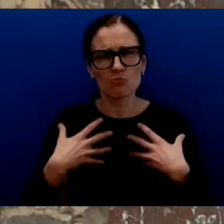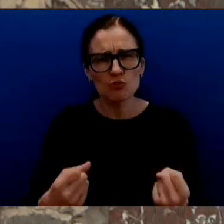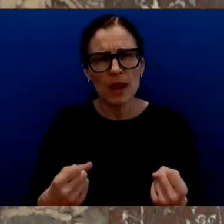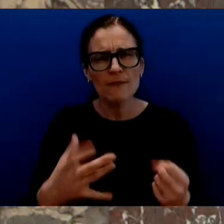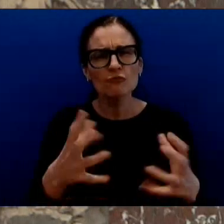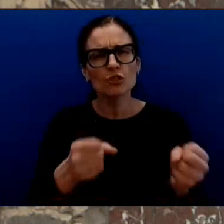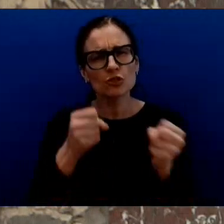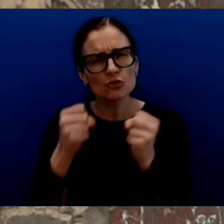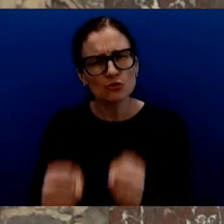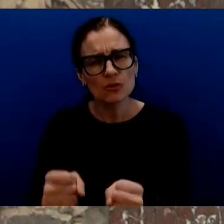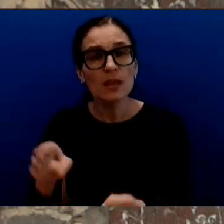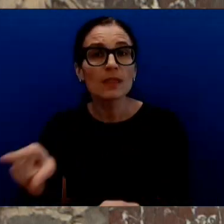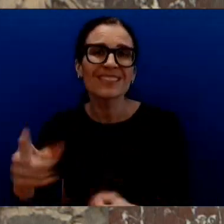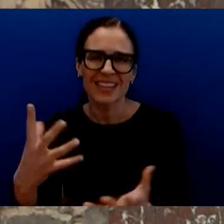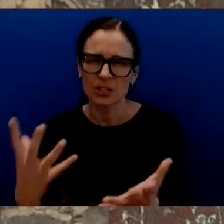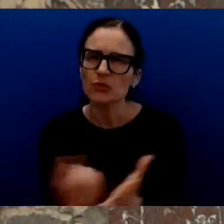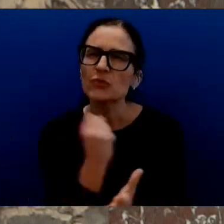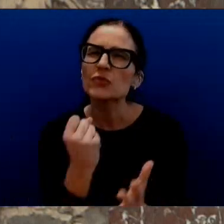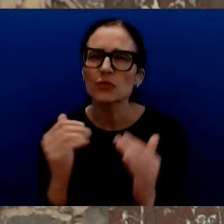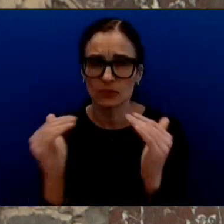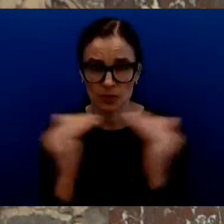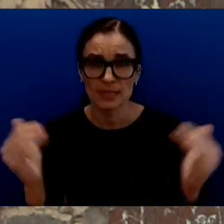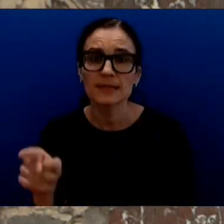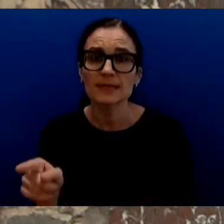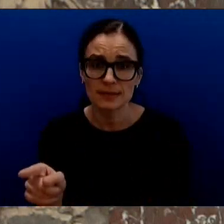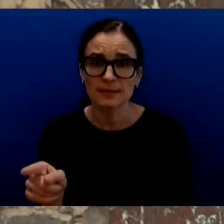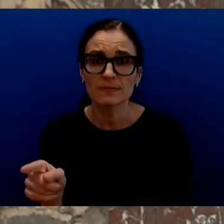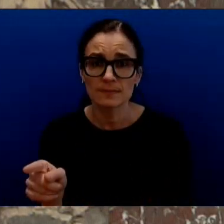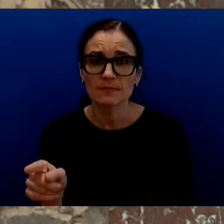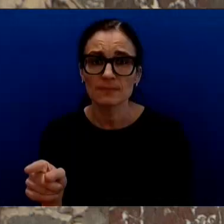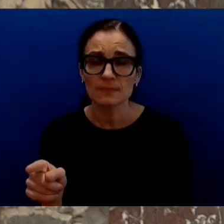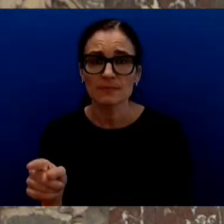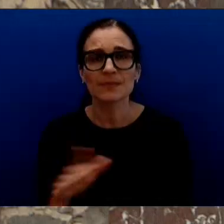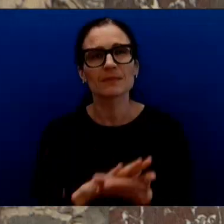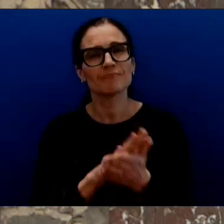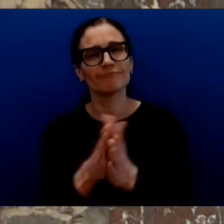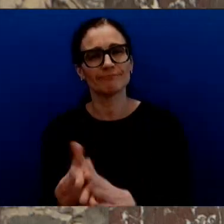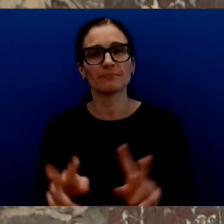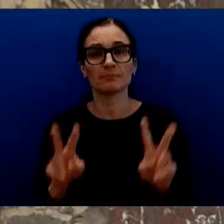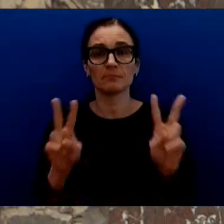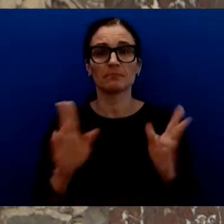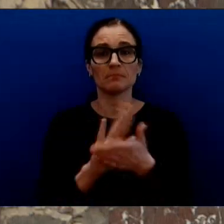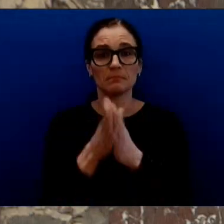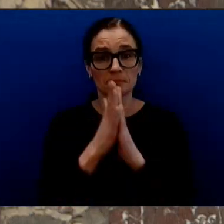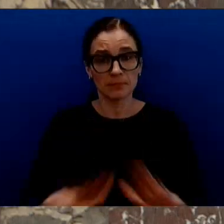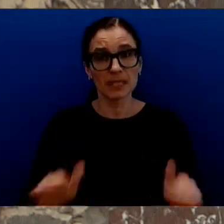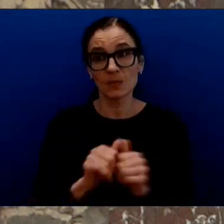with their independence and sovereignty not only preserved, but made stronger than ever.